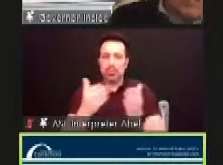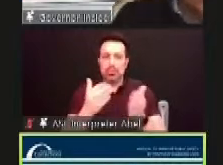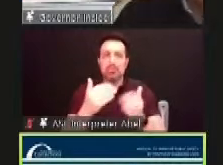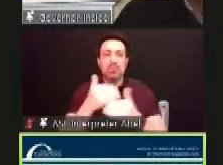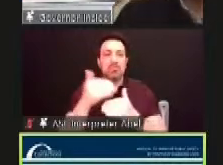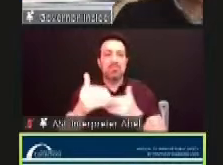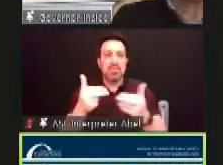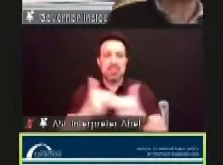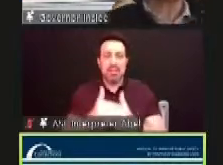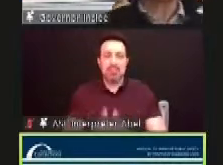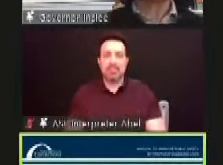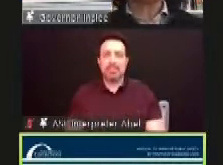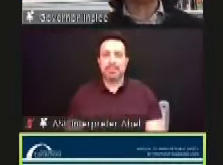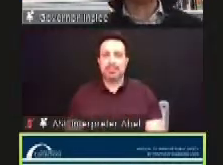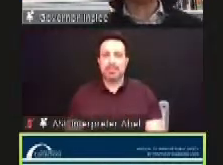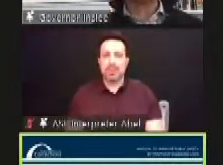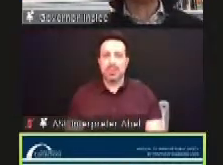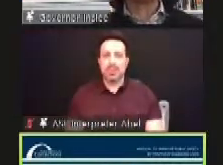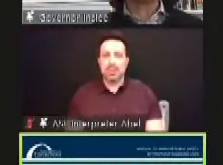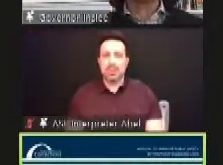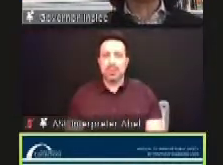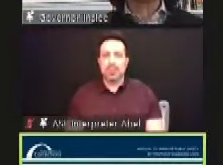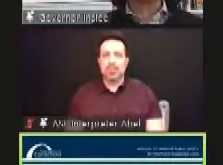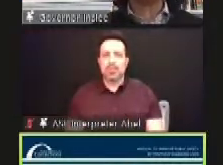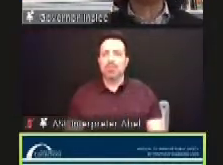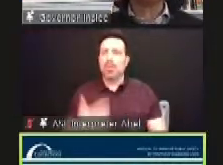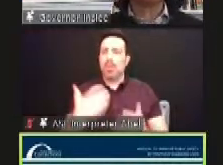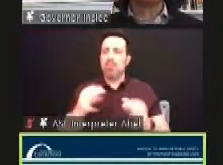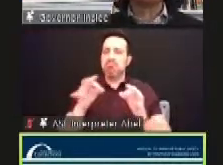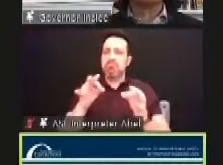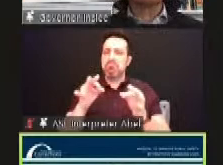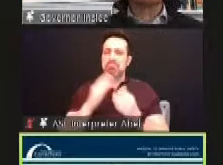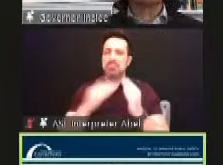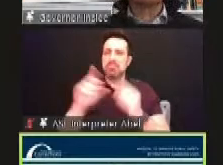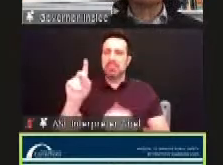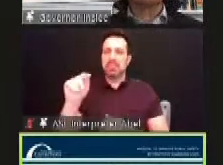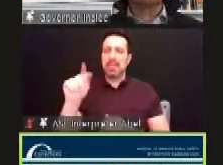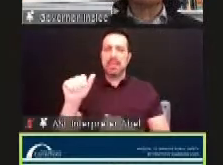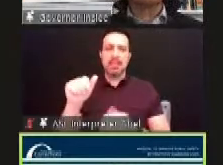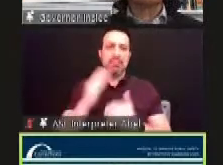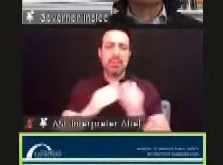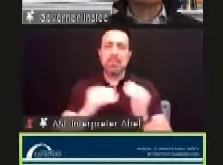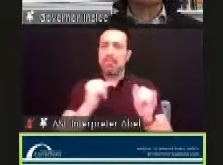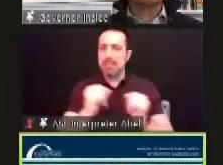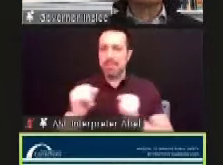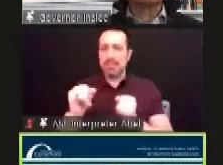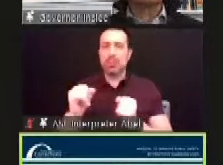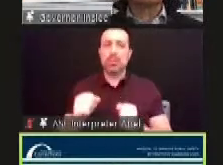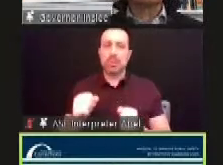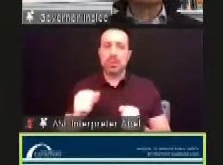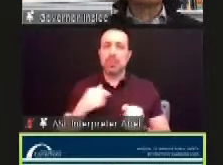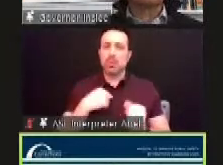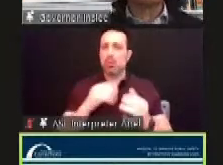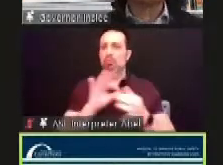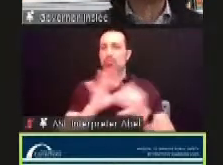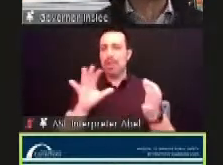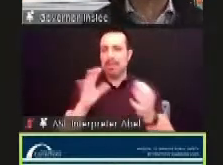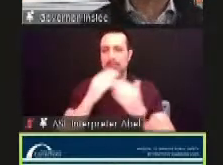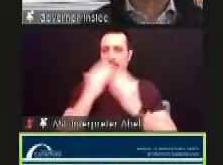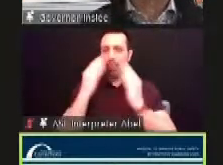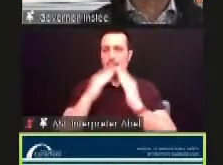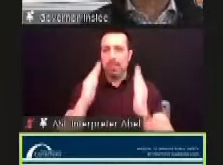slide. So I just want to go over a little bit of data of individuals that we are releasing homeless